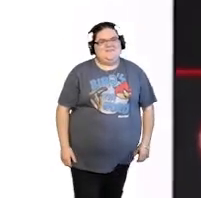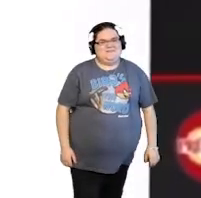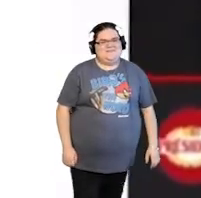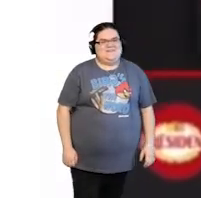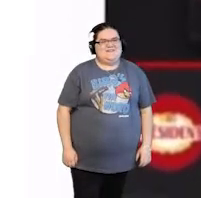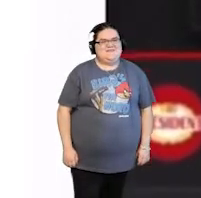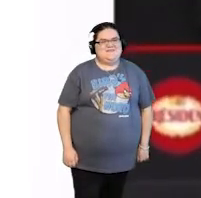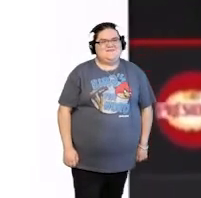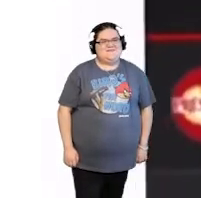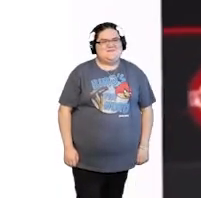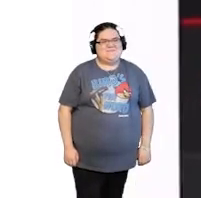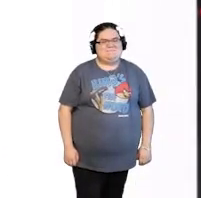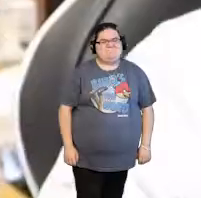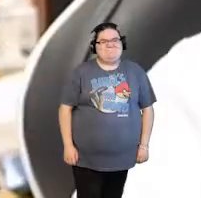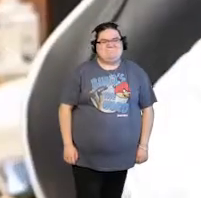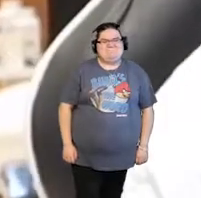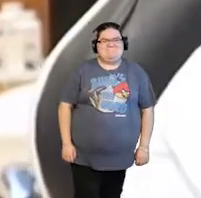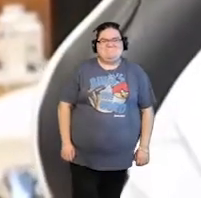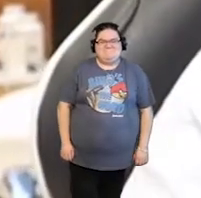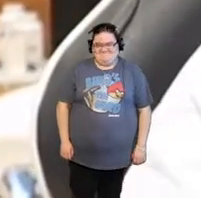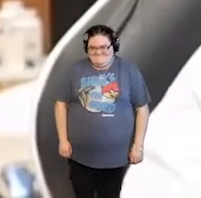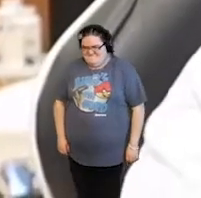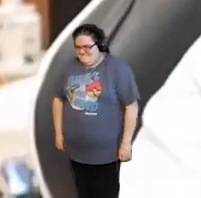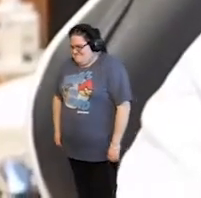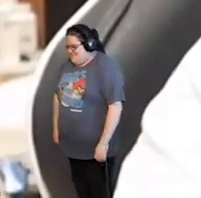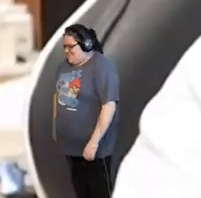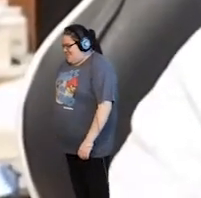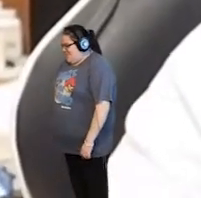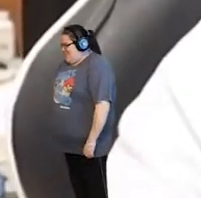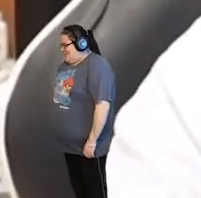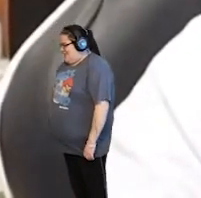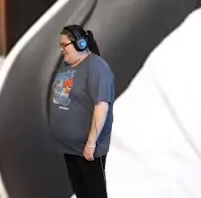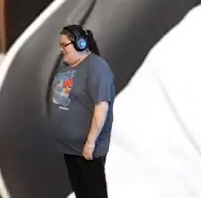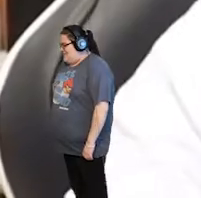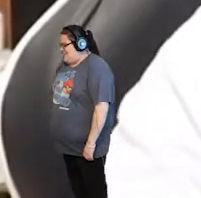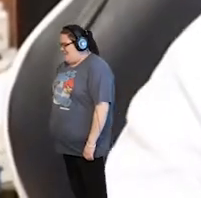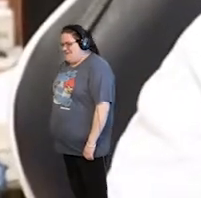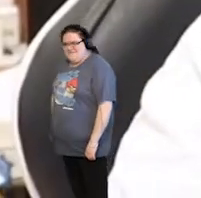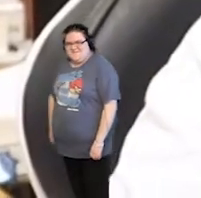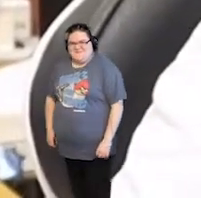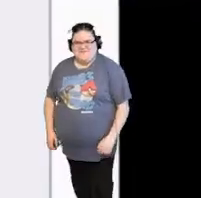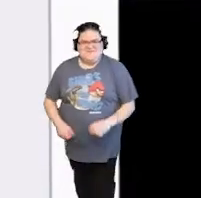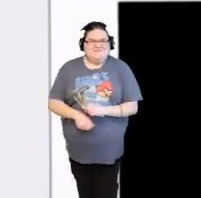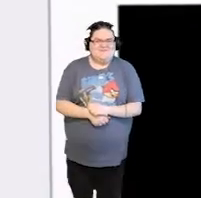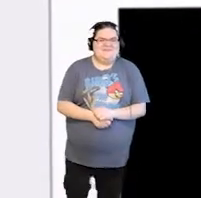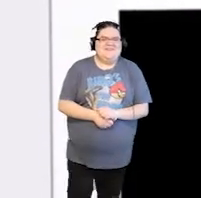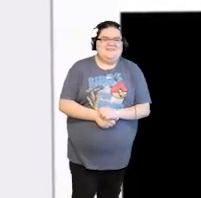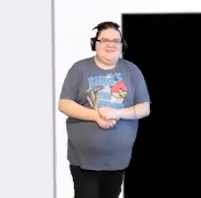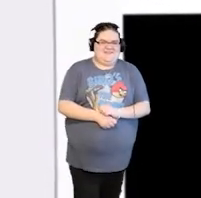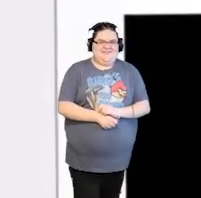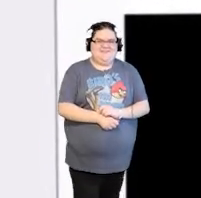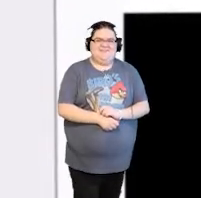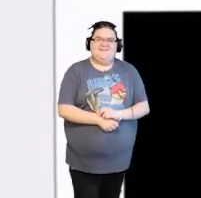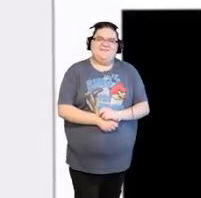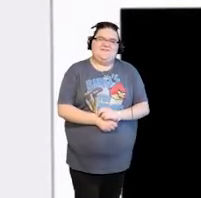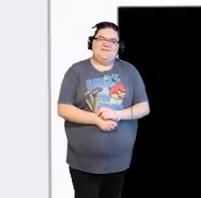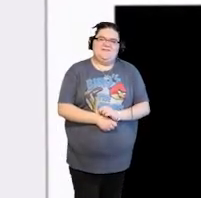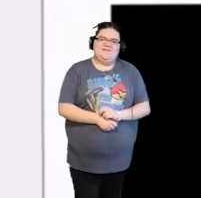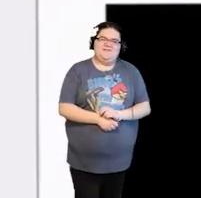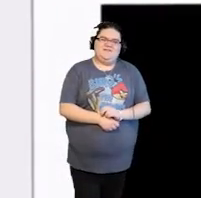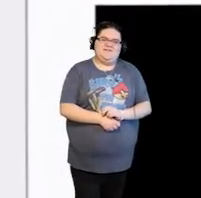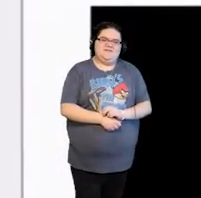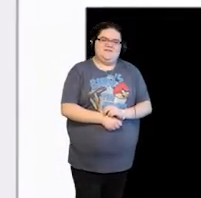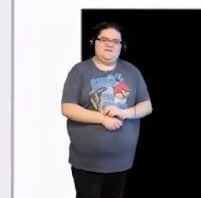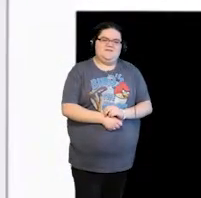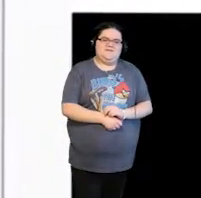Oh. That's not Ethan. Okay. Show this video to JJ so we can learn how to